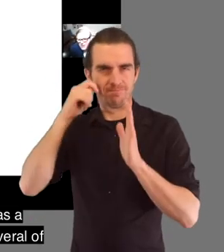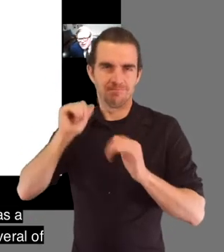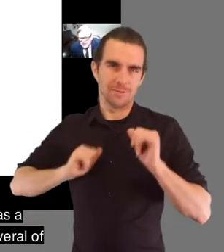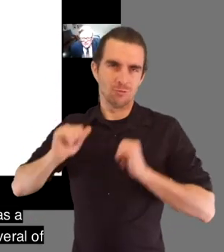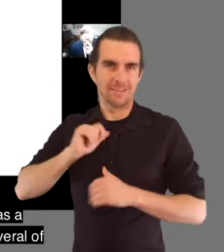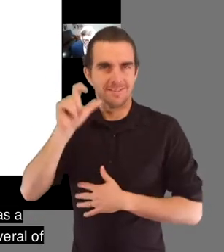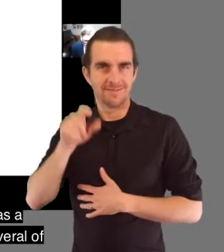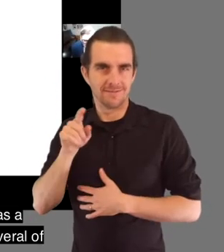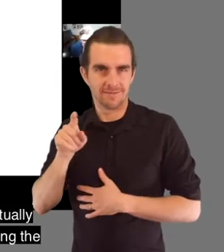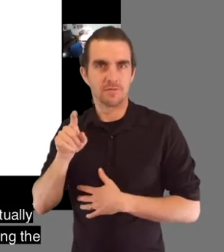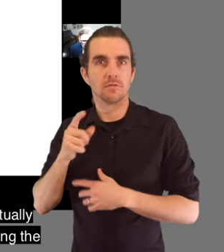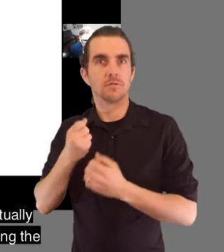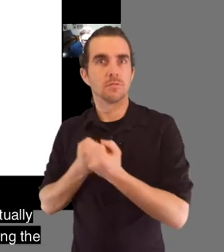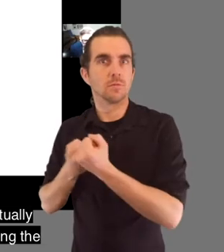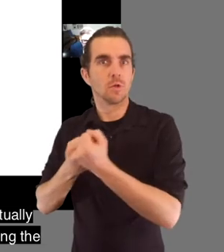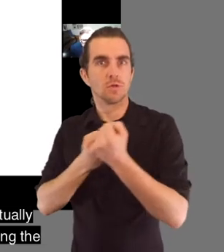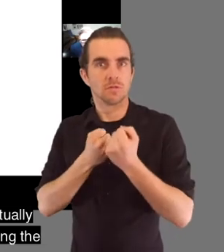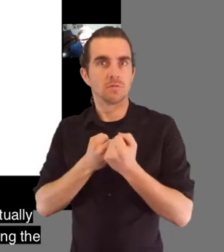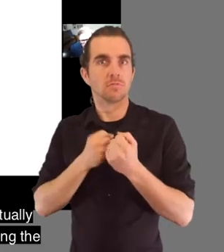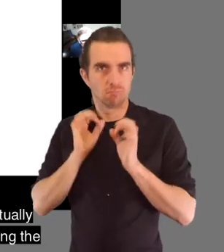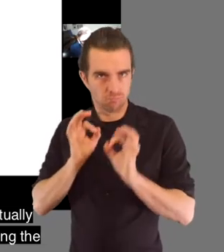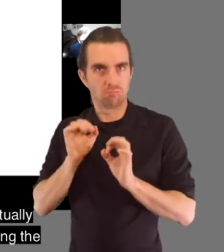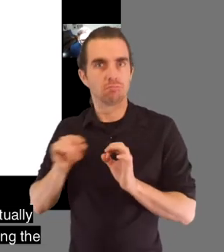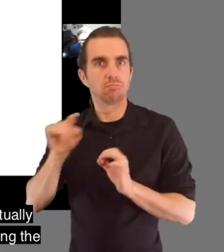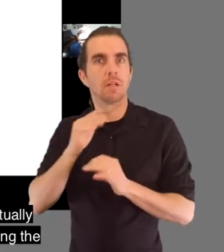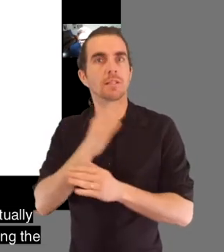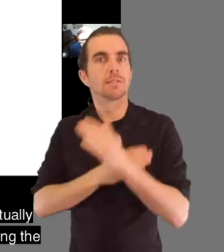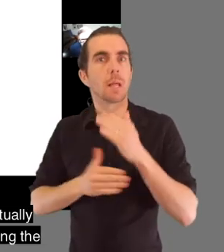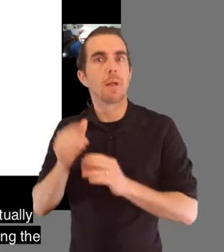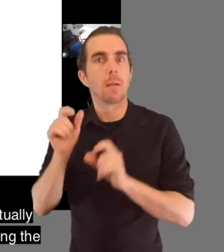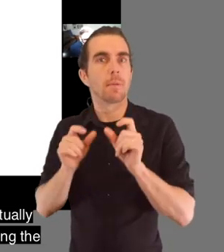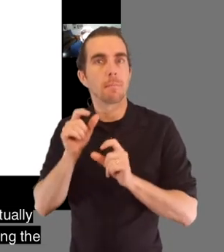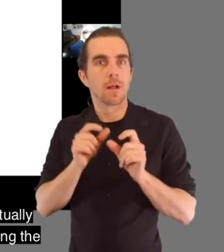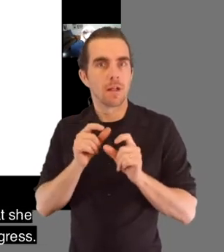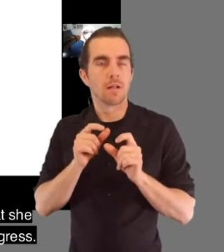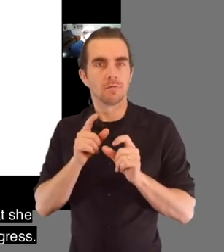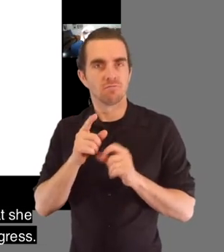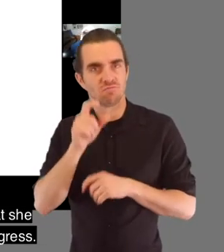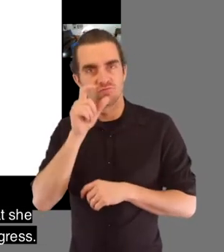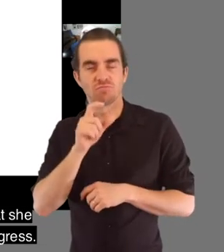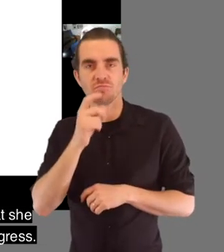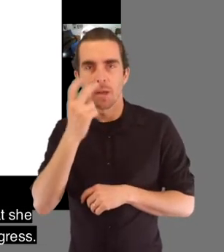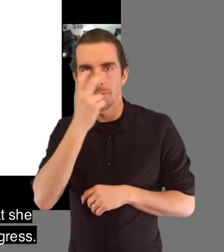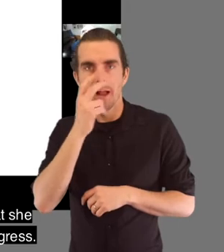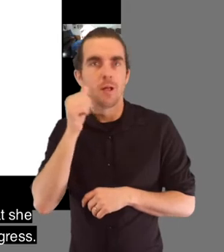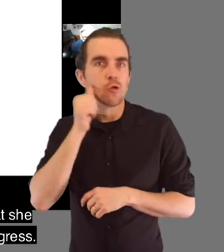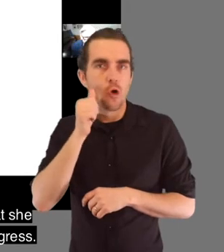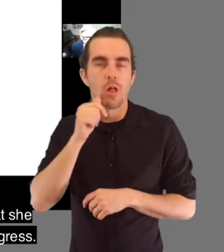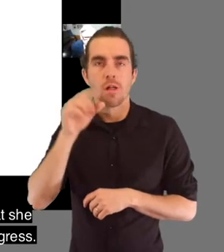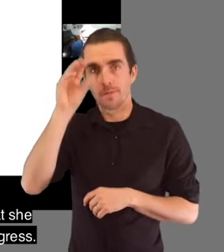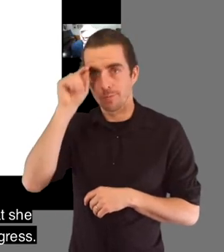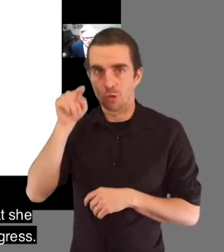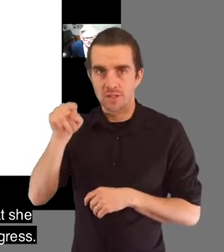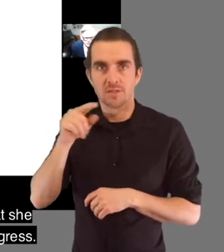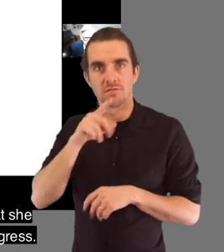actress, several of the supporting characters are actually played by disabled people, including the blind girl and the original